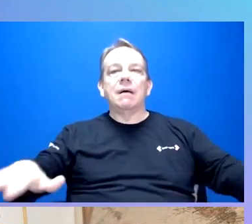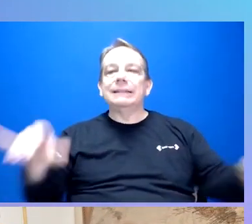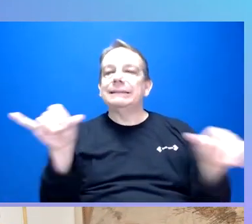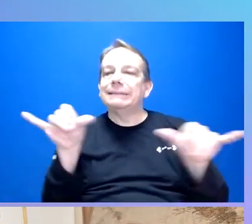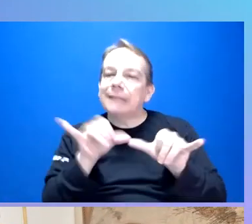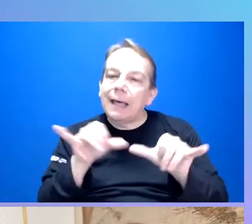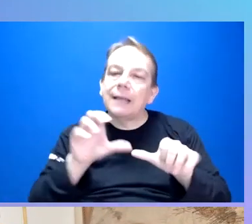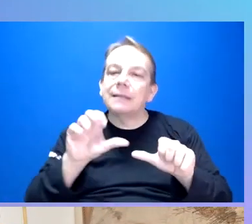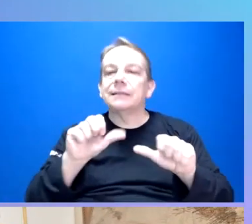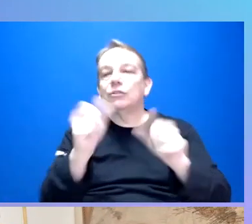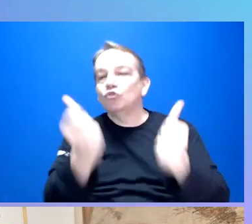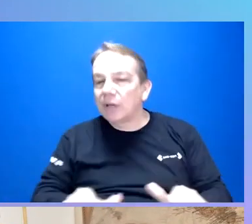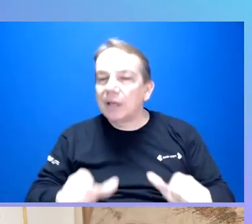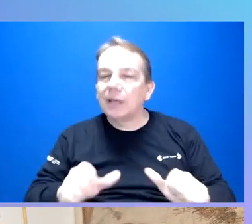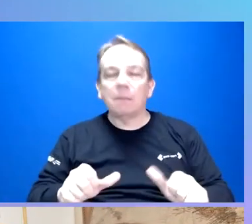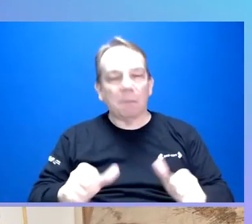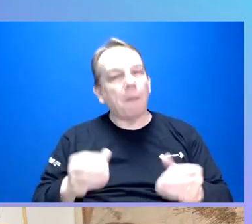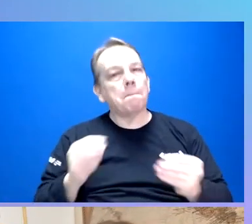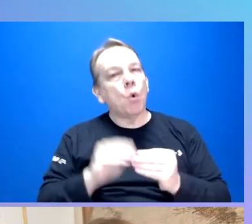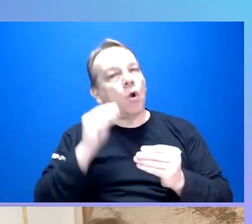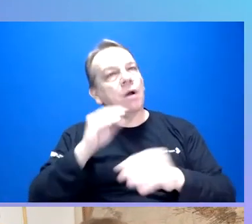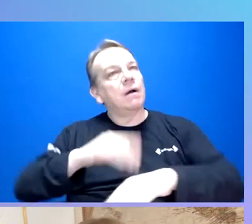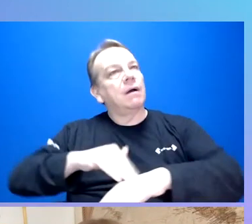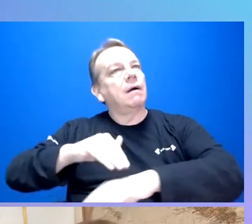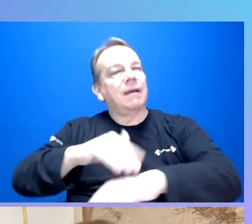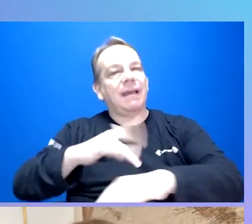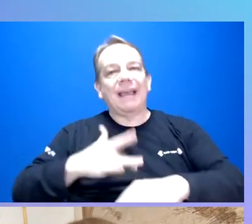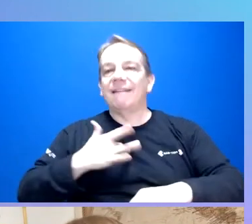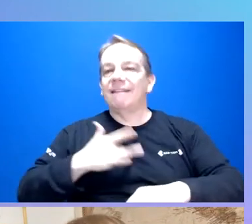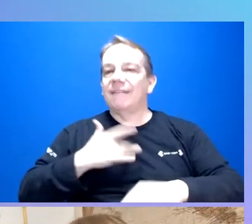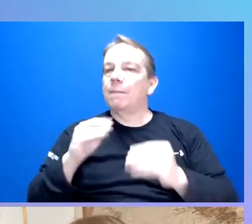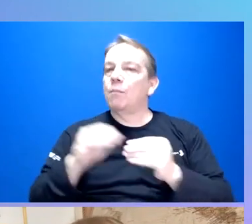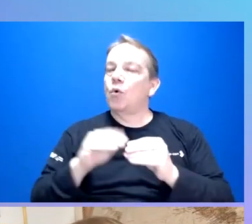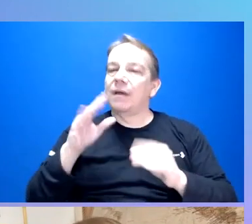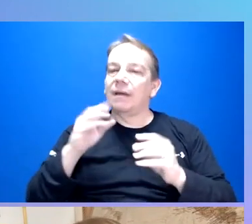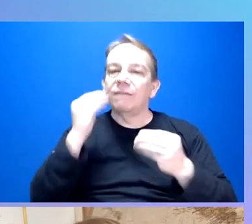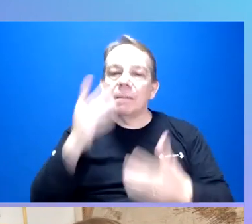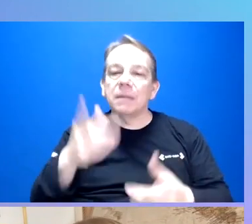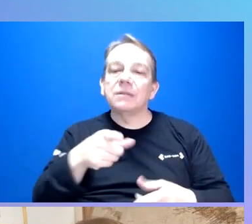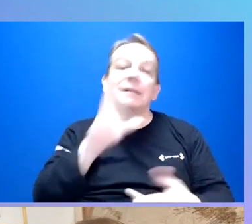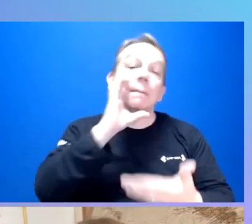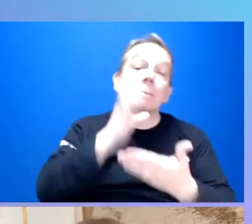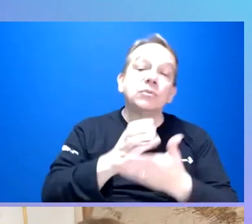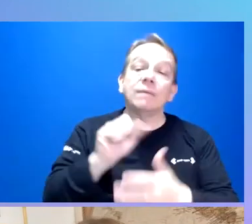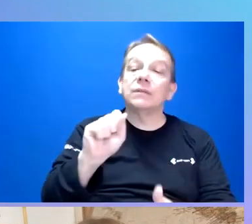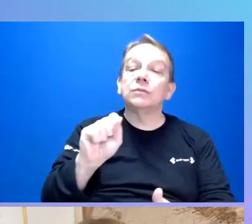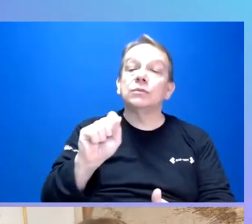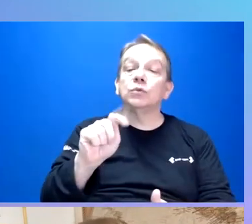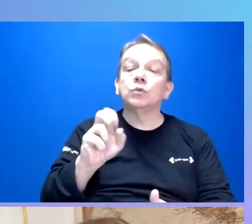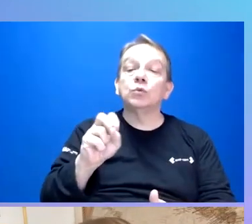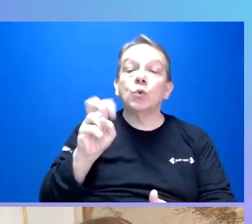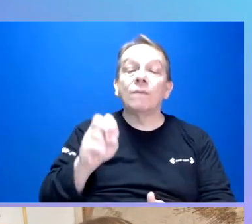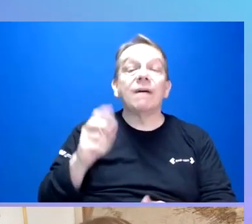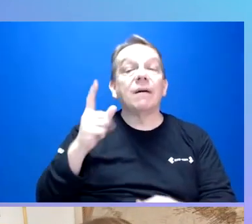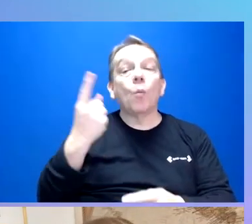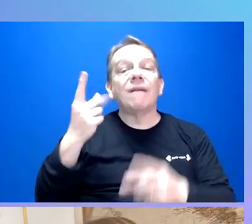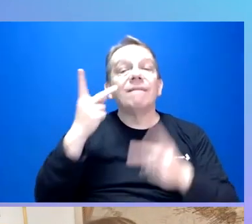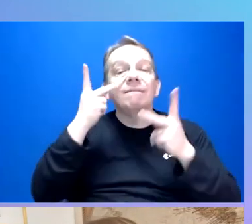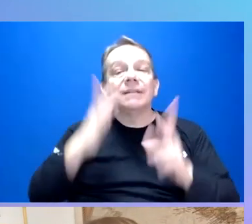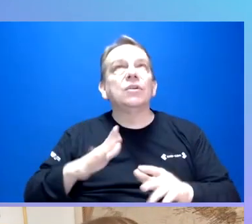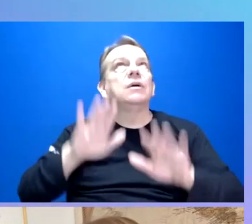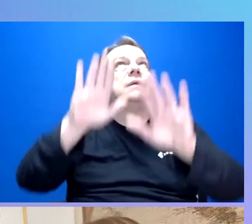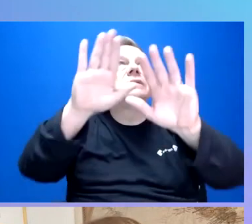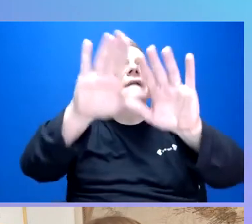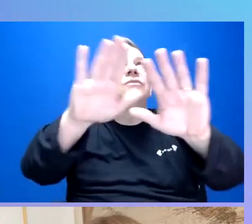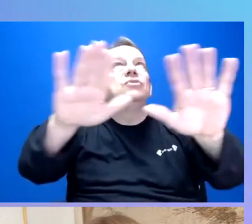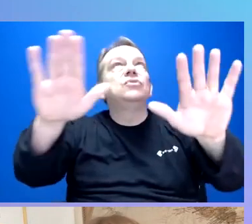tactile information. The images on this slide show a 3D print of the stove and a visitor touching the intricate cast